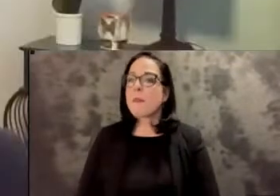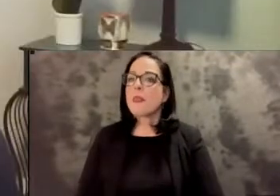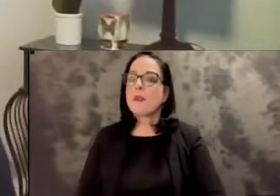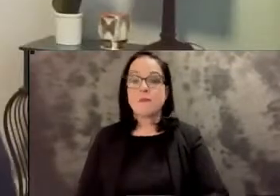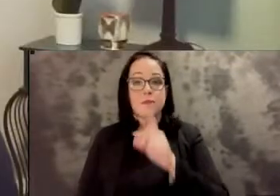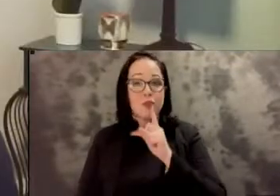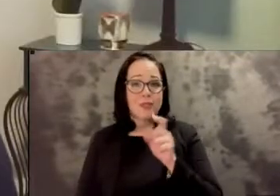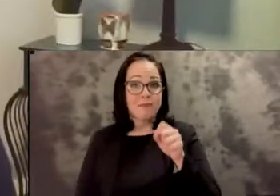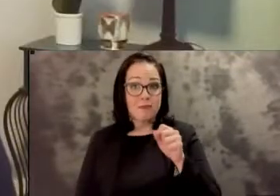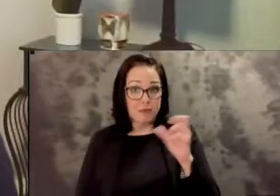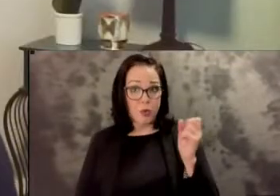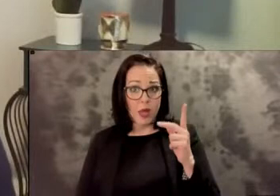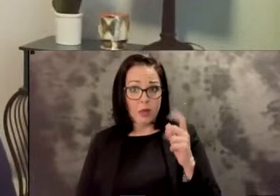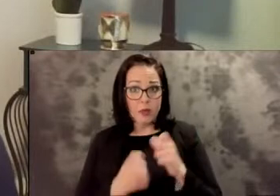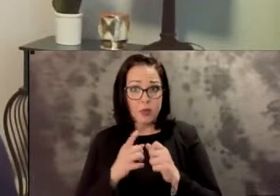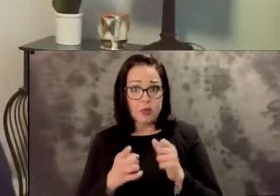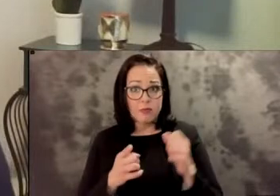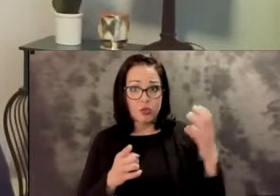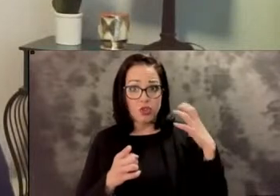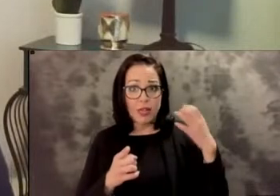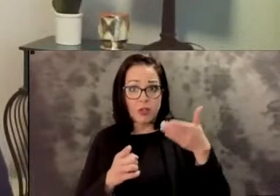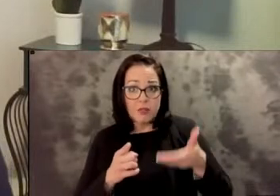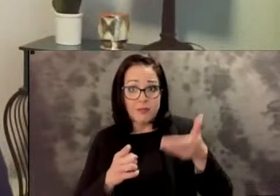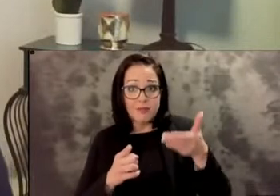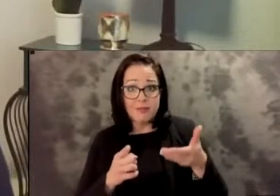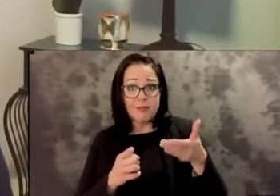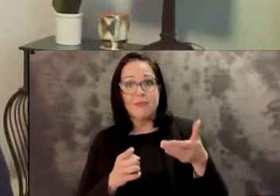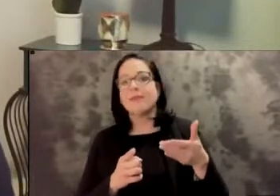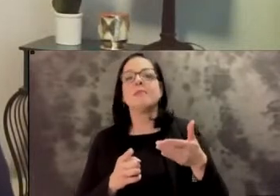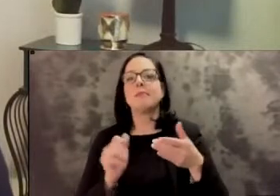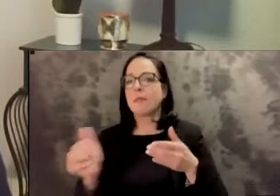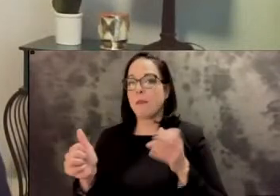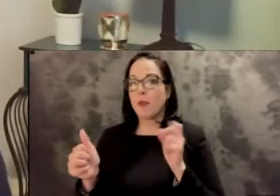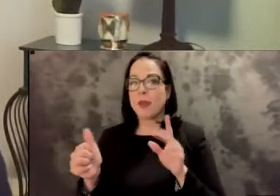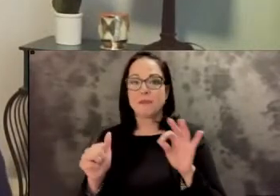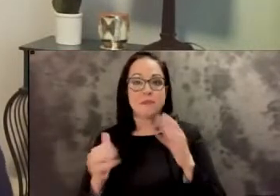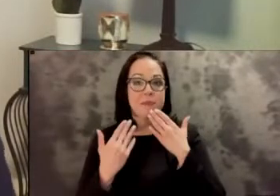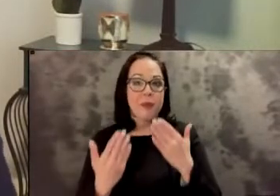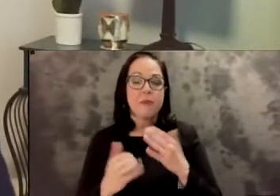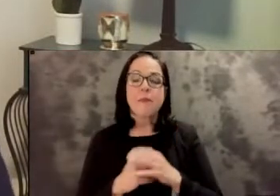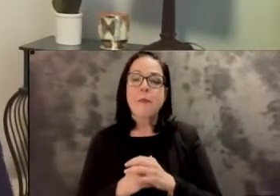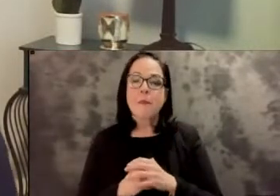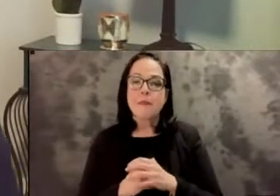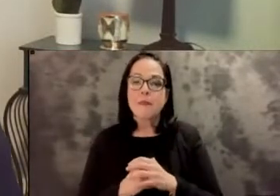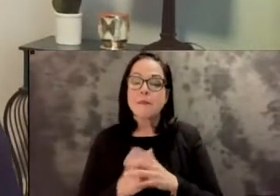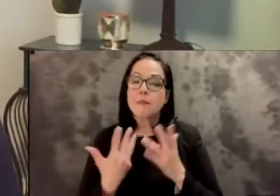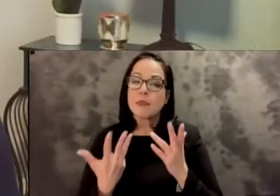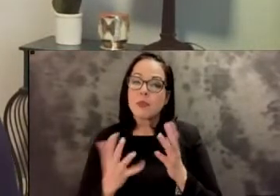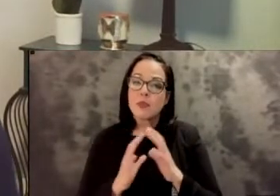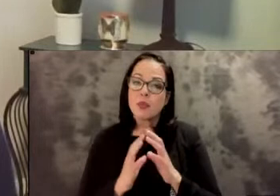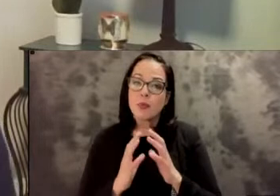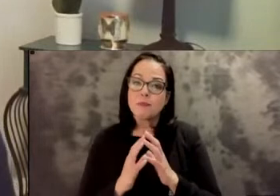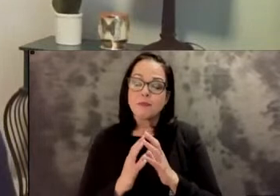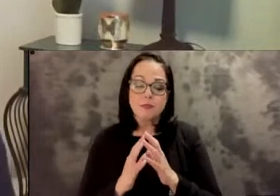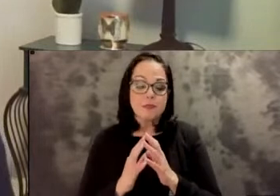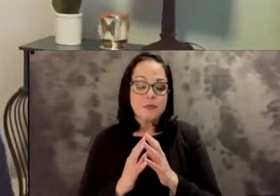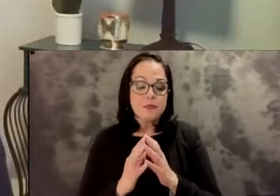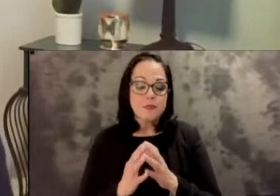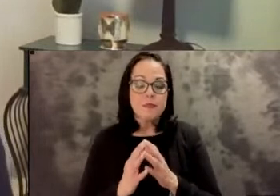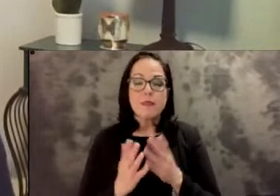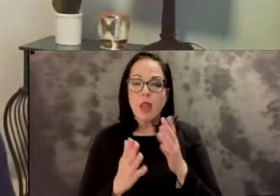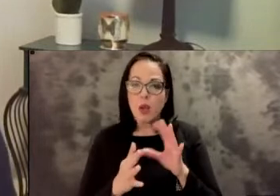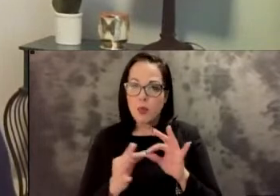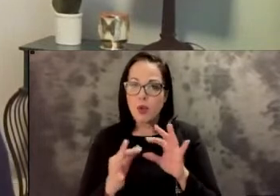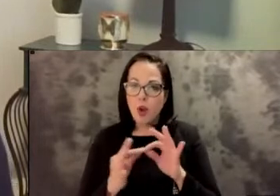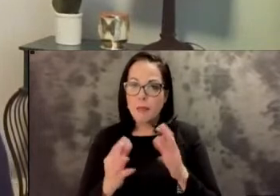Sure. Is that okay with you, Madam Chair? Okay, thank you. So what I'd like to just comment on